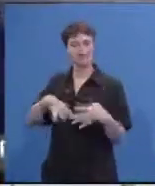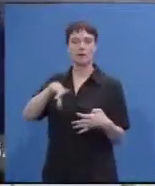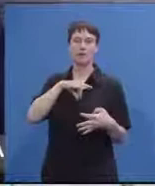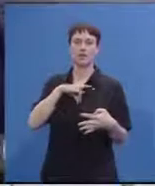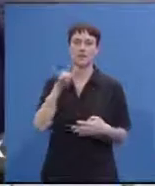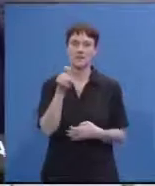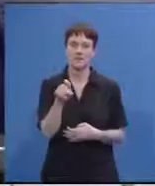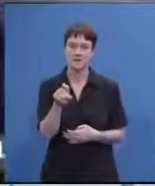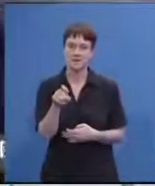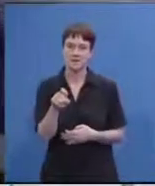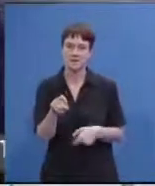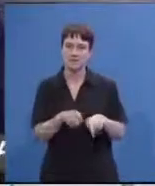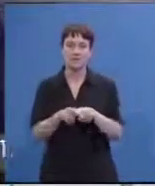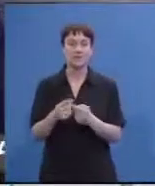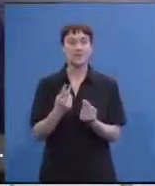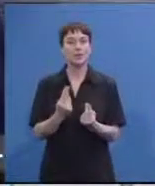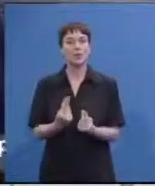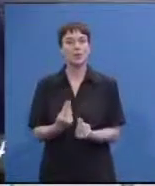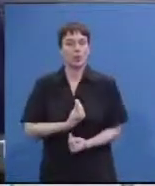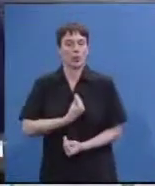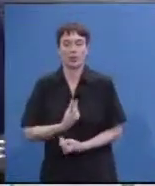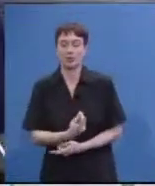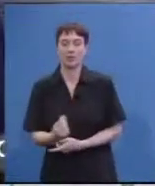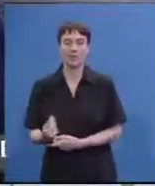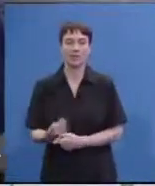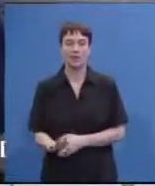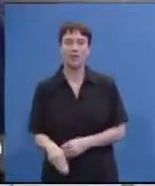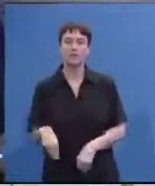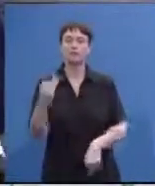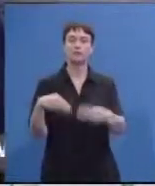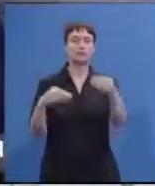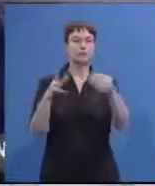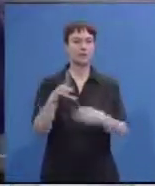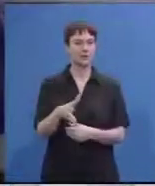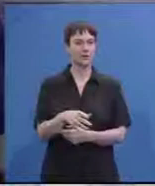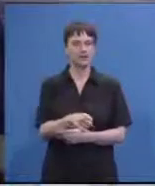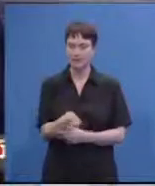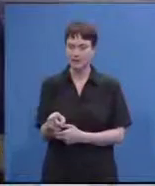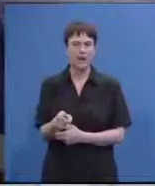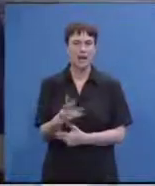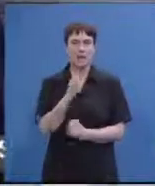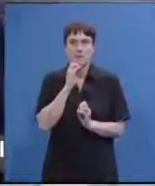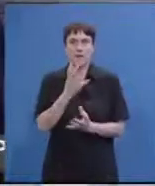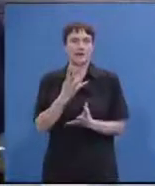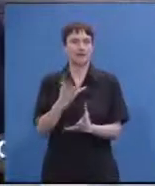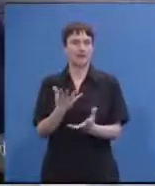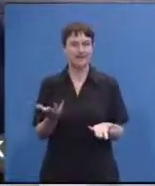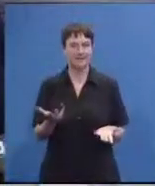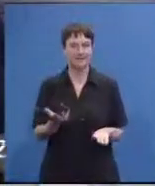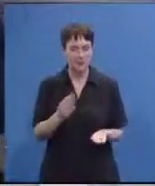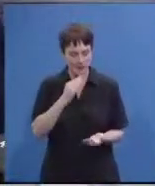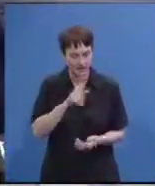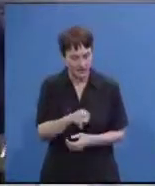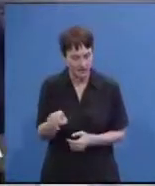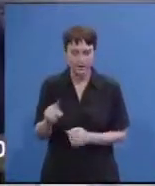And especially the upcoming generation, because his philanthropic work, you know, especially with the children, was absolutely amazing. And that's what we need to take